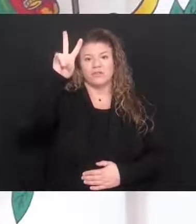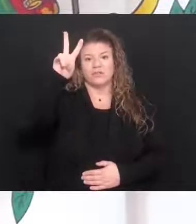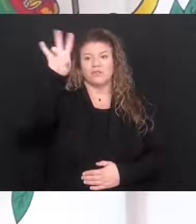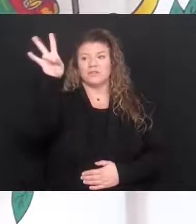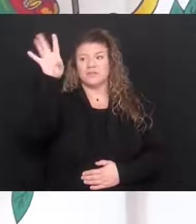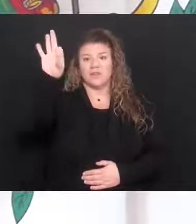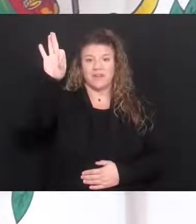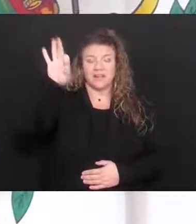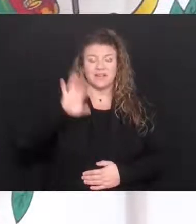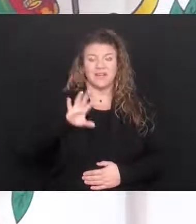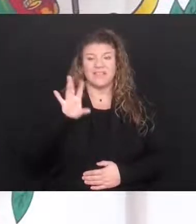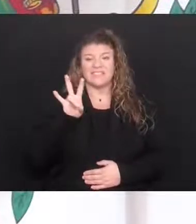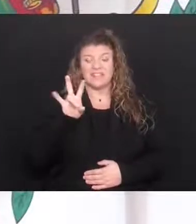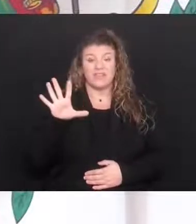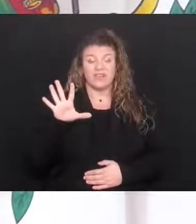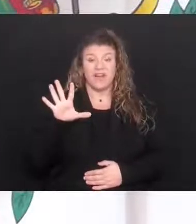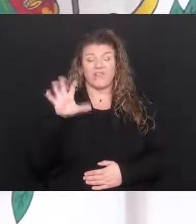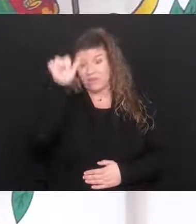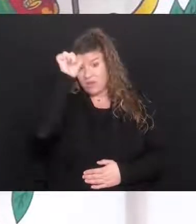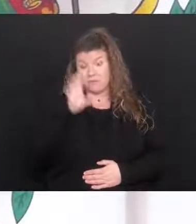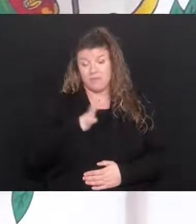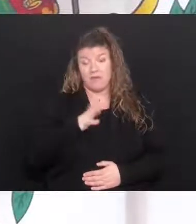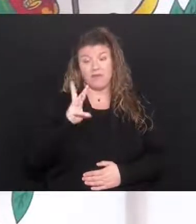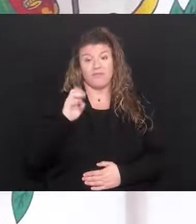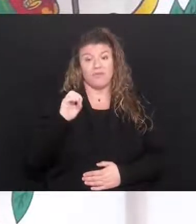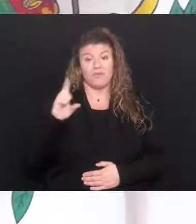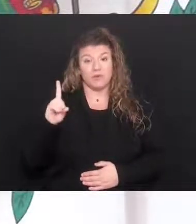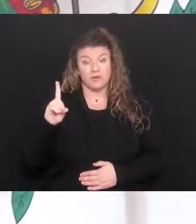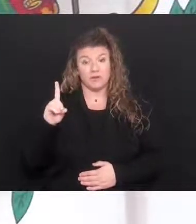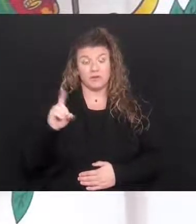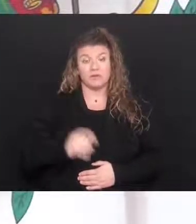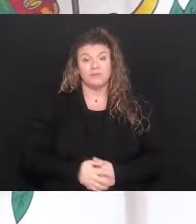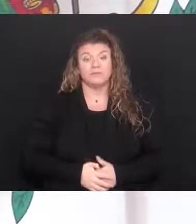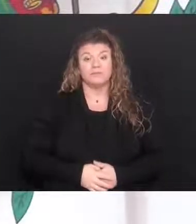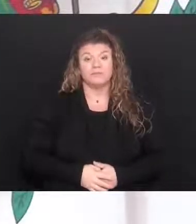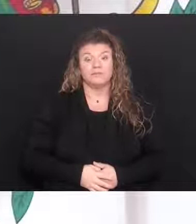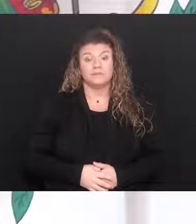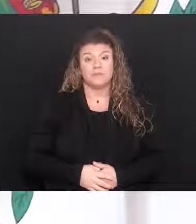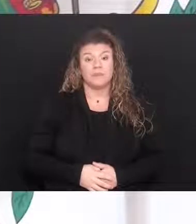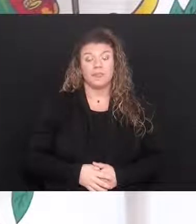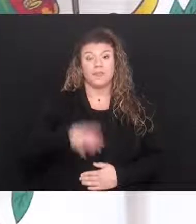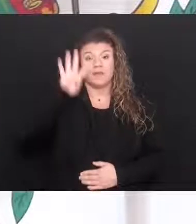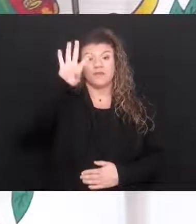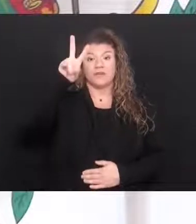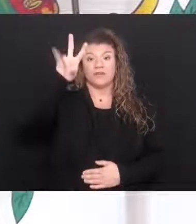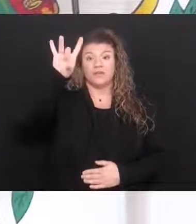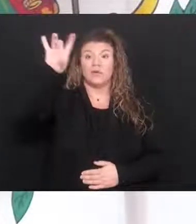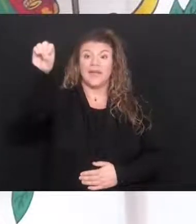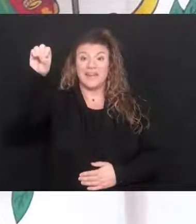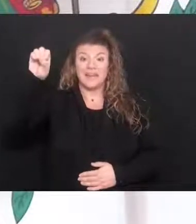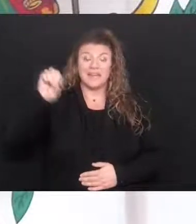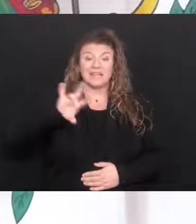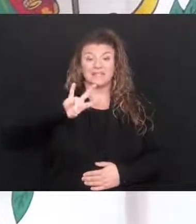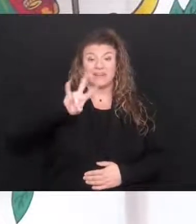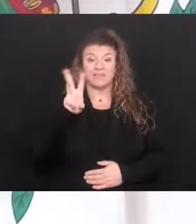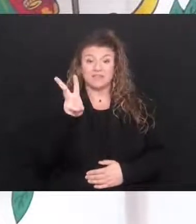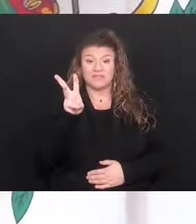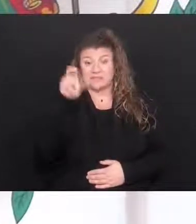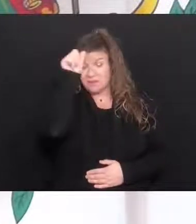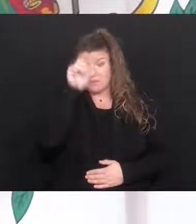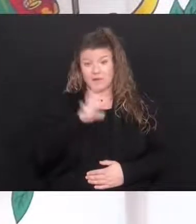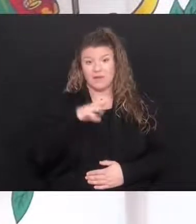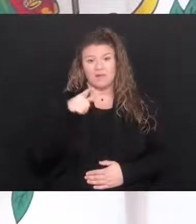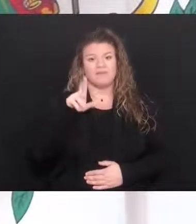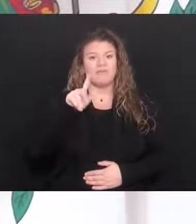death, a 75-year-old male from Wood County. The 4,280th death, a 76-year-old male from